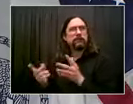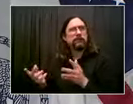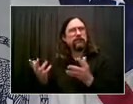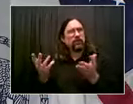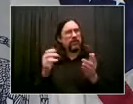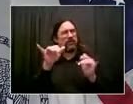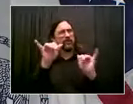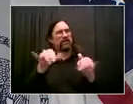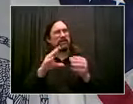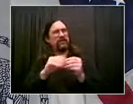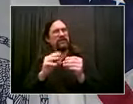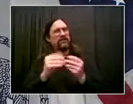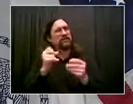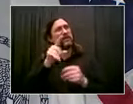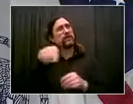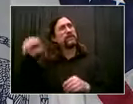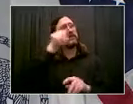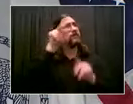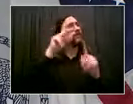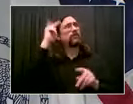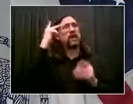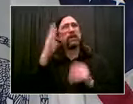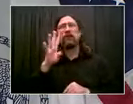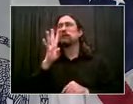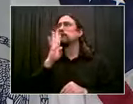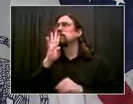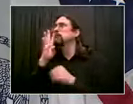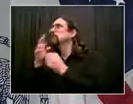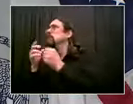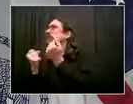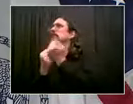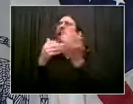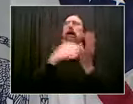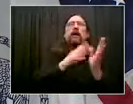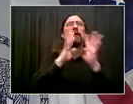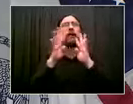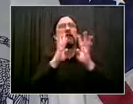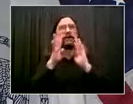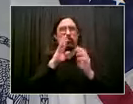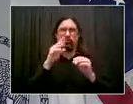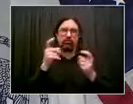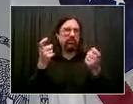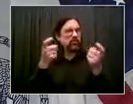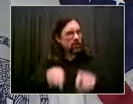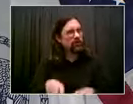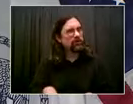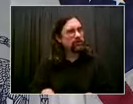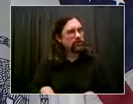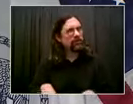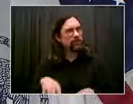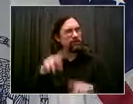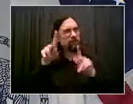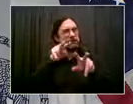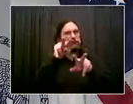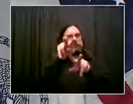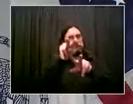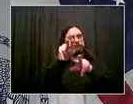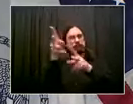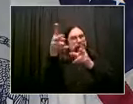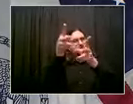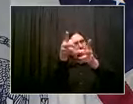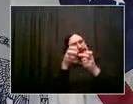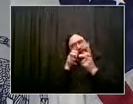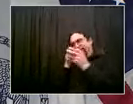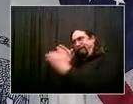the passion with which you're raising the question, honestly, and I know you're speaking from the heart. Look, I've